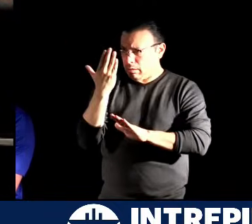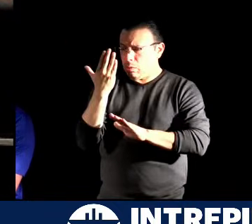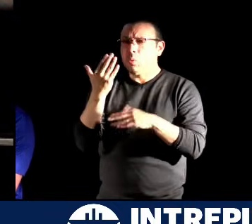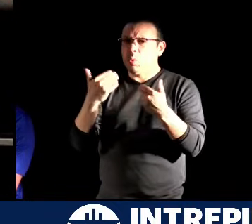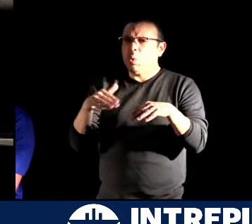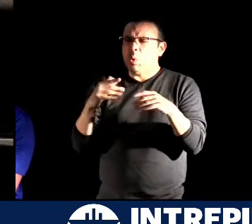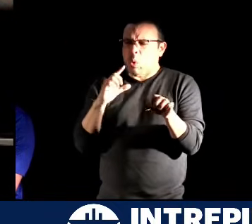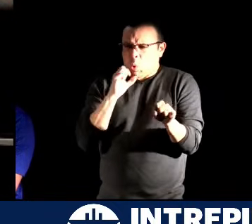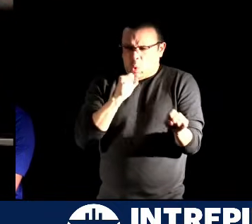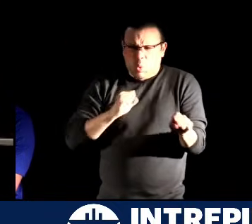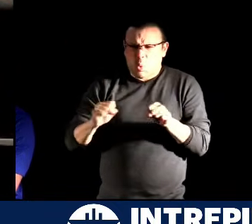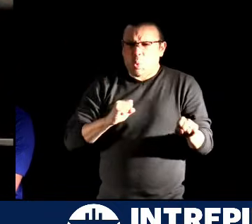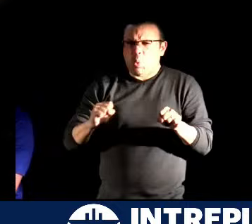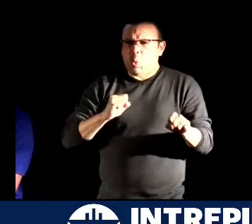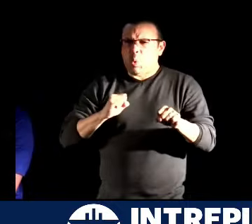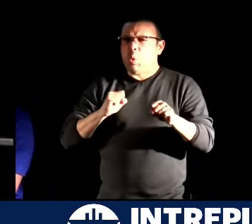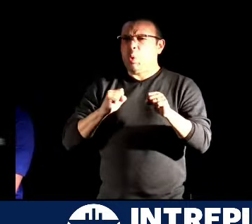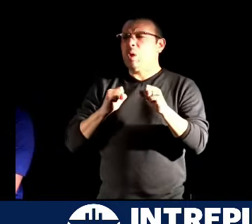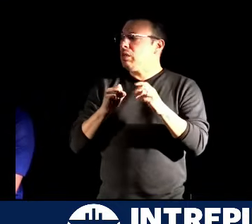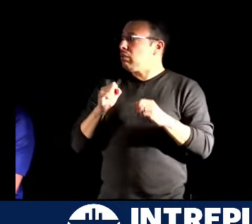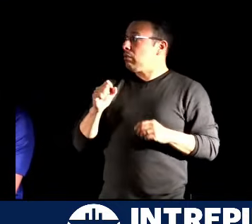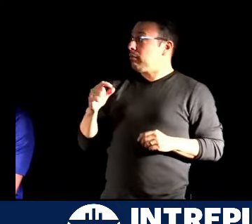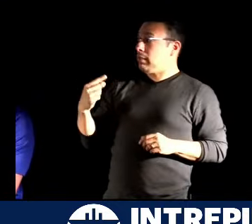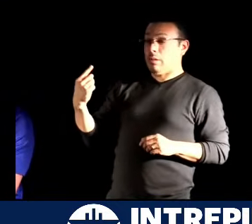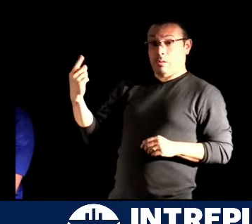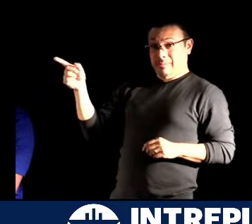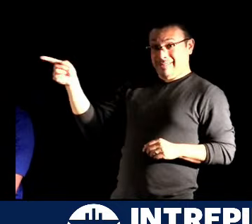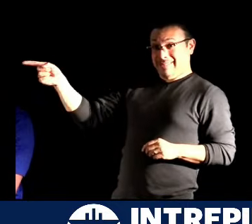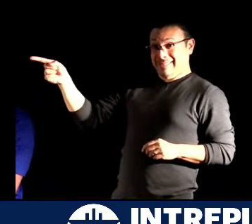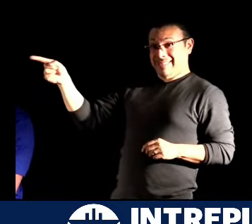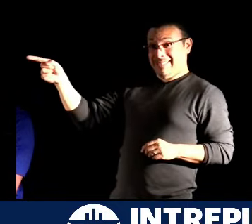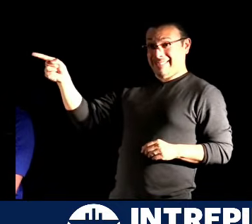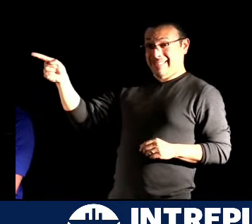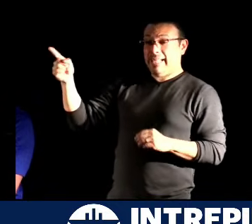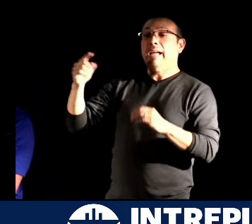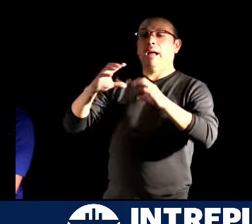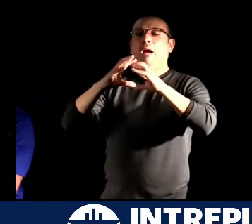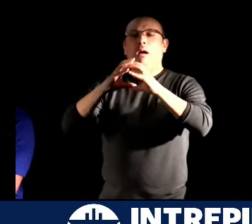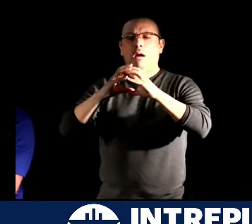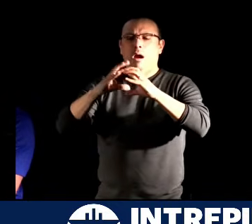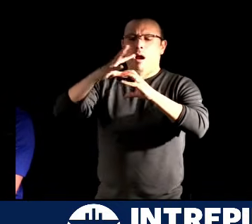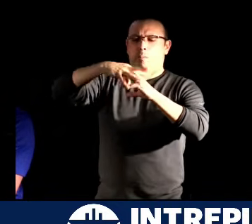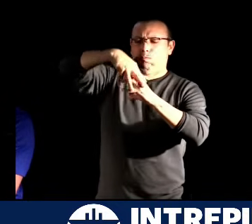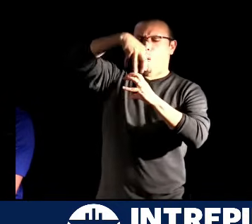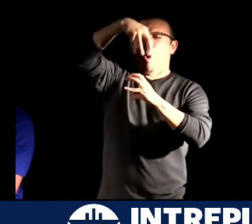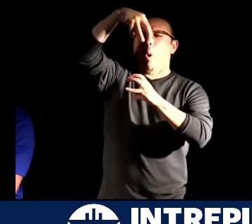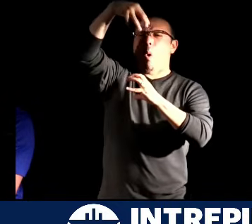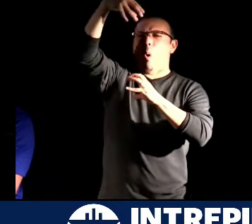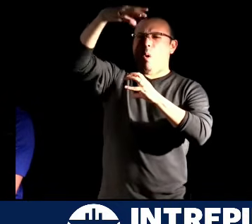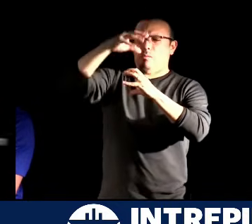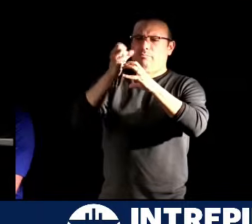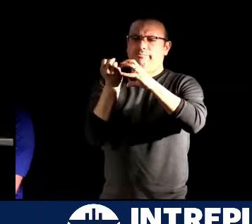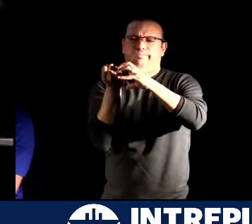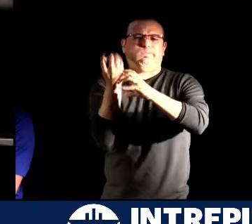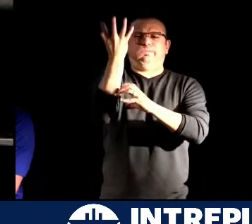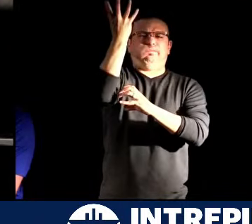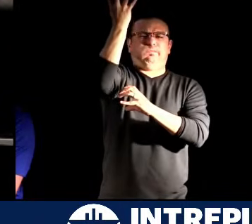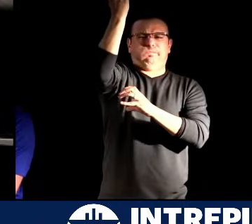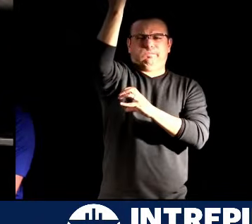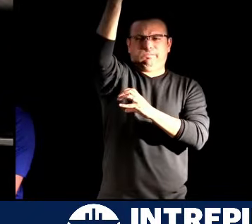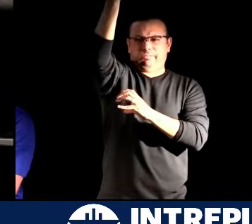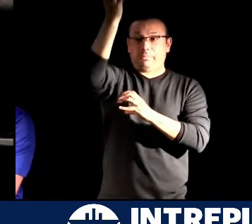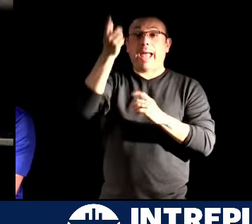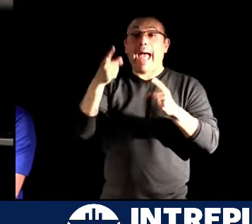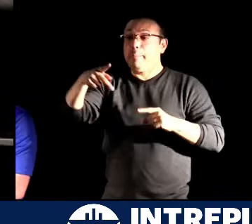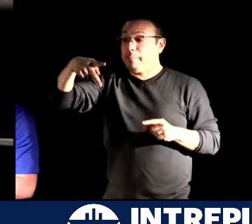And this is one of the humongous coronal mass ejections that was launched when Parker